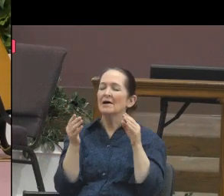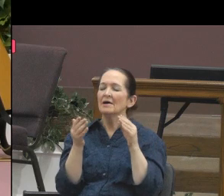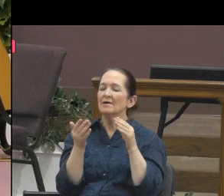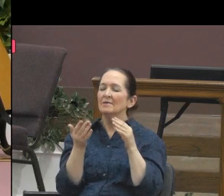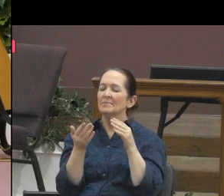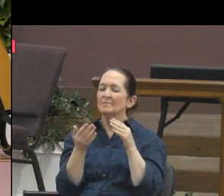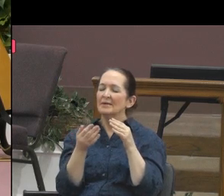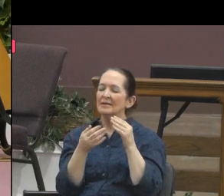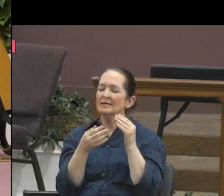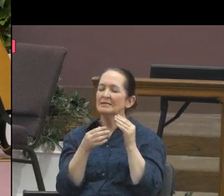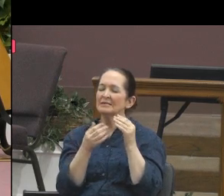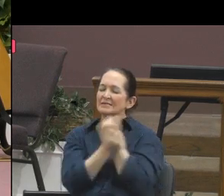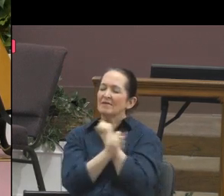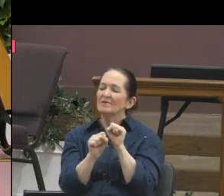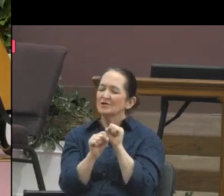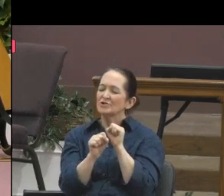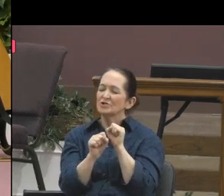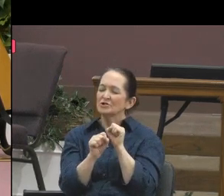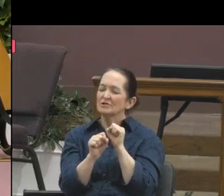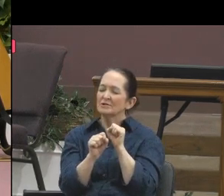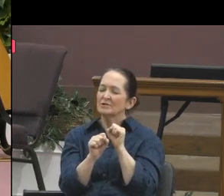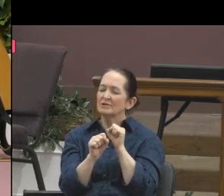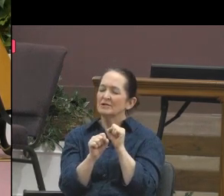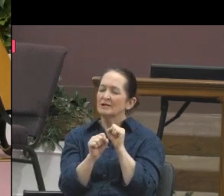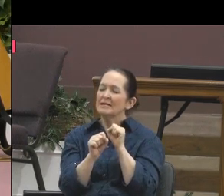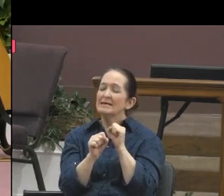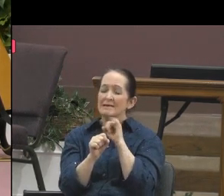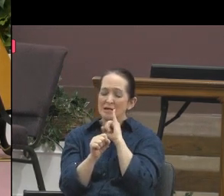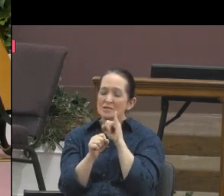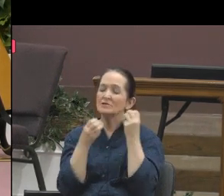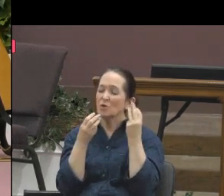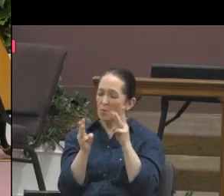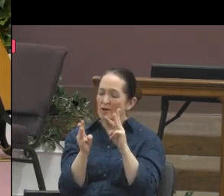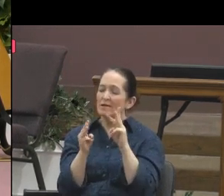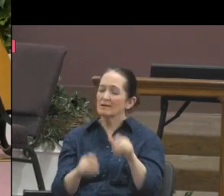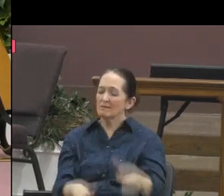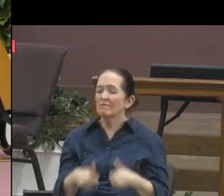Salvation is a way to live.